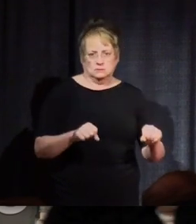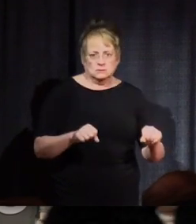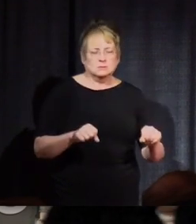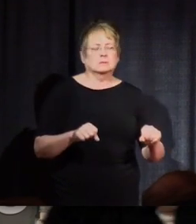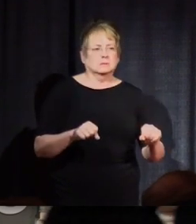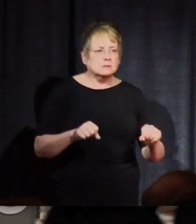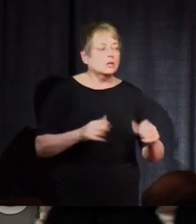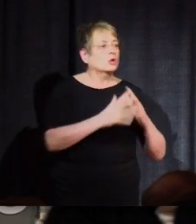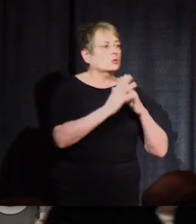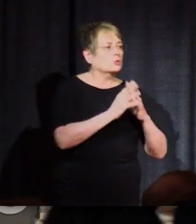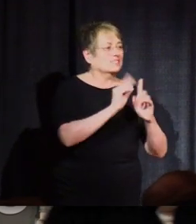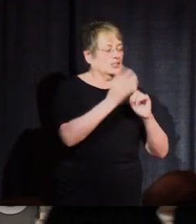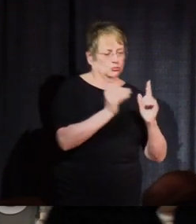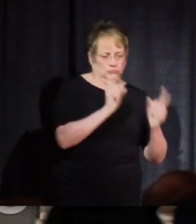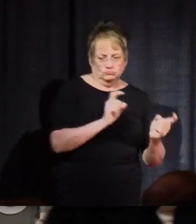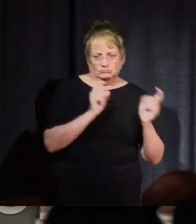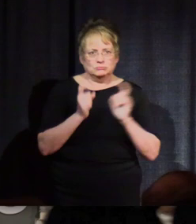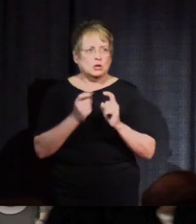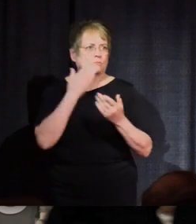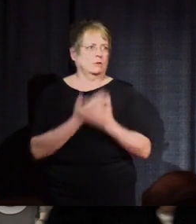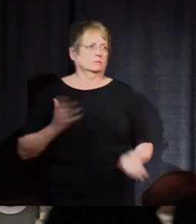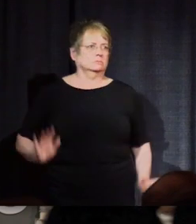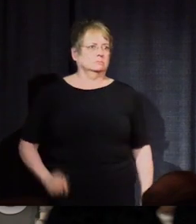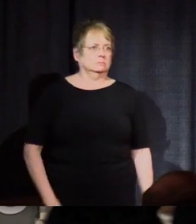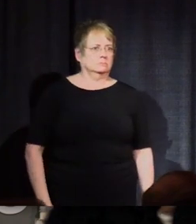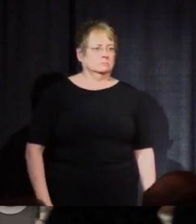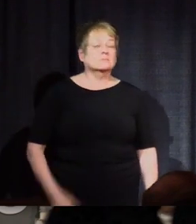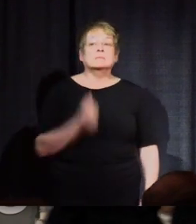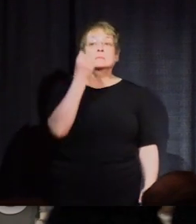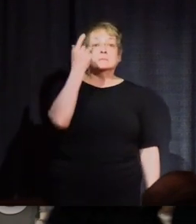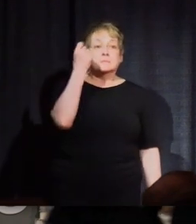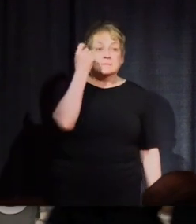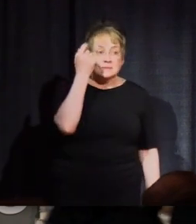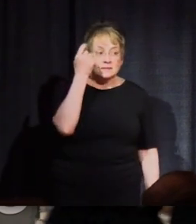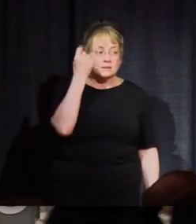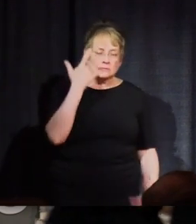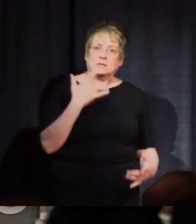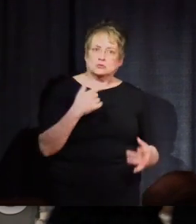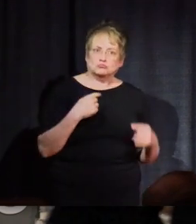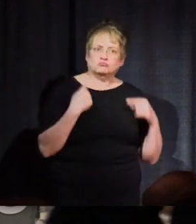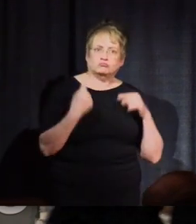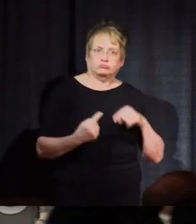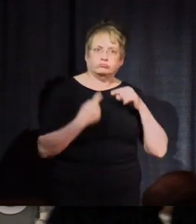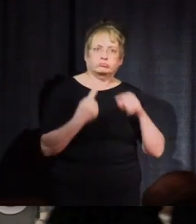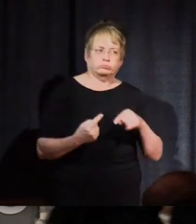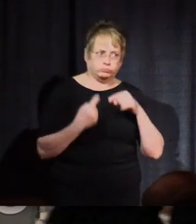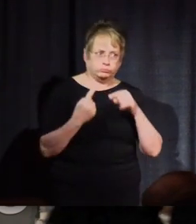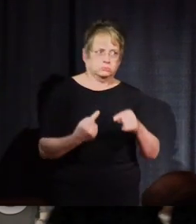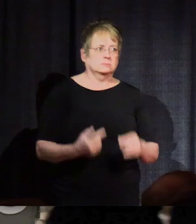shift that the wrestling culture has gone through is proof of this but it's been a bit of a journey